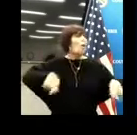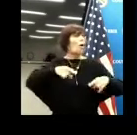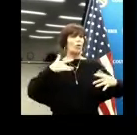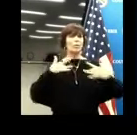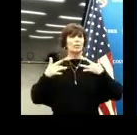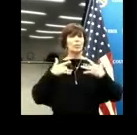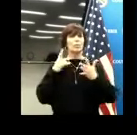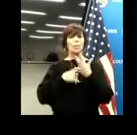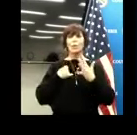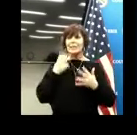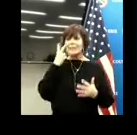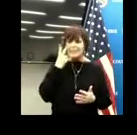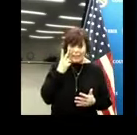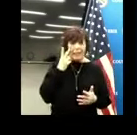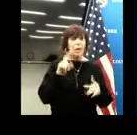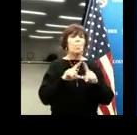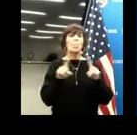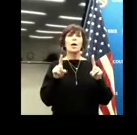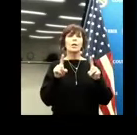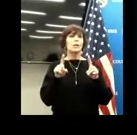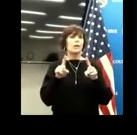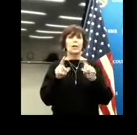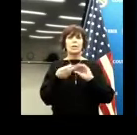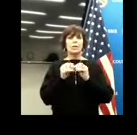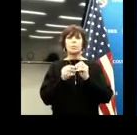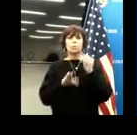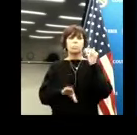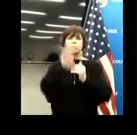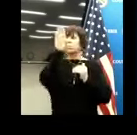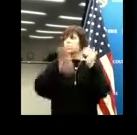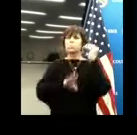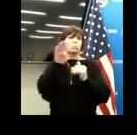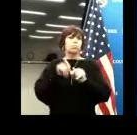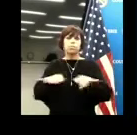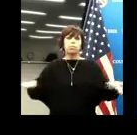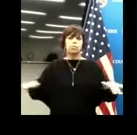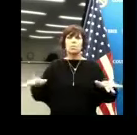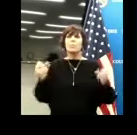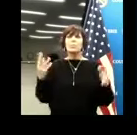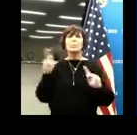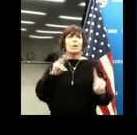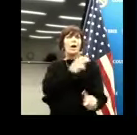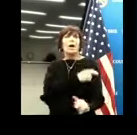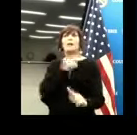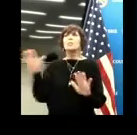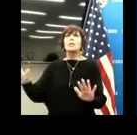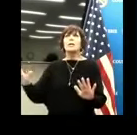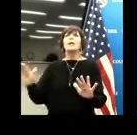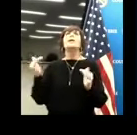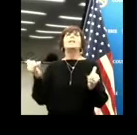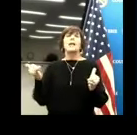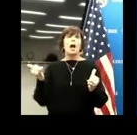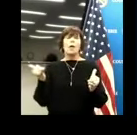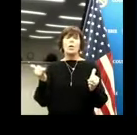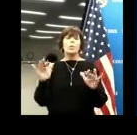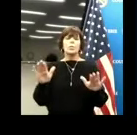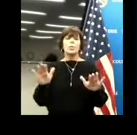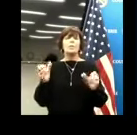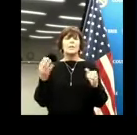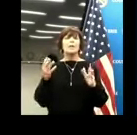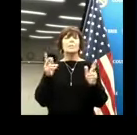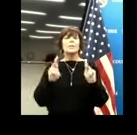what we're seeing, but we're seeing rapid growth in cases, rapid growth in hospitalizations, and now we're starting to see rapid growth in